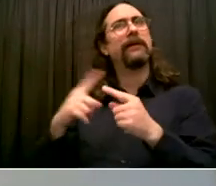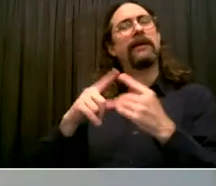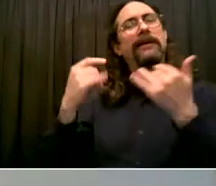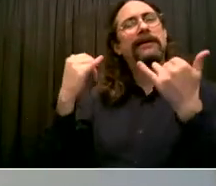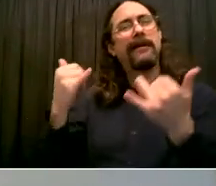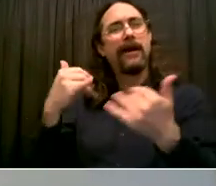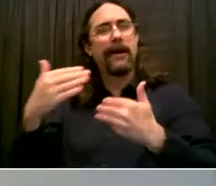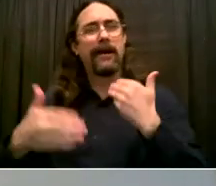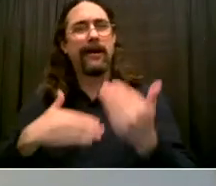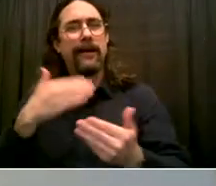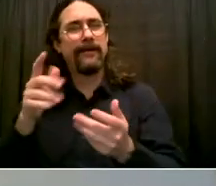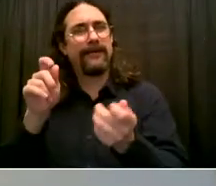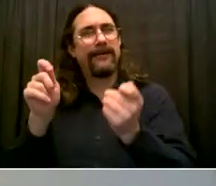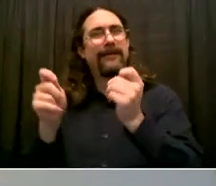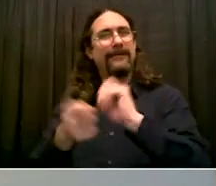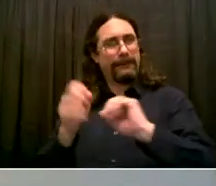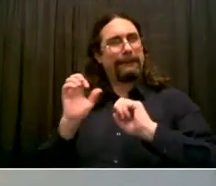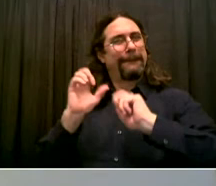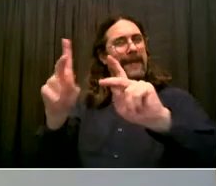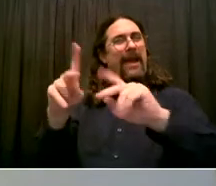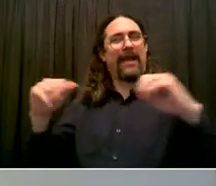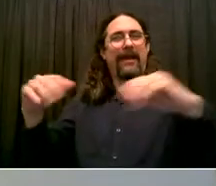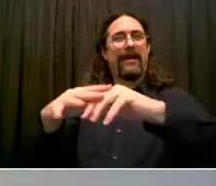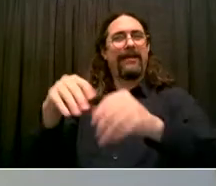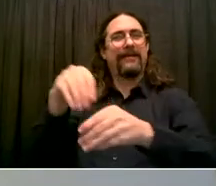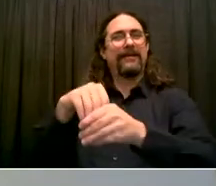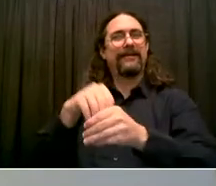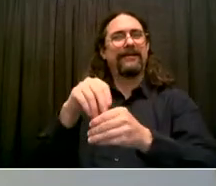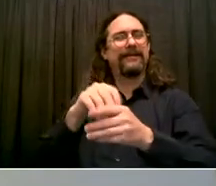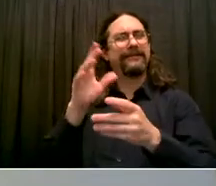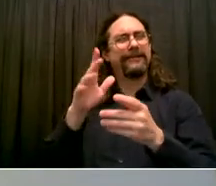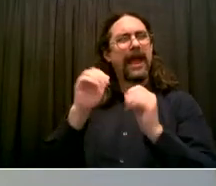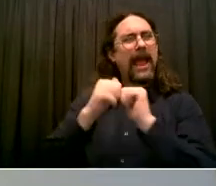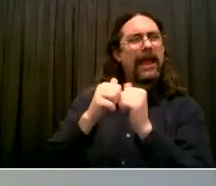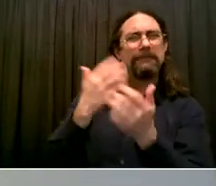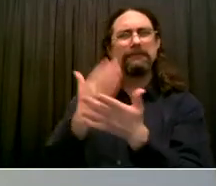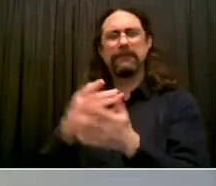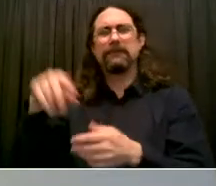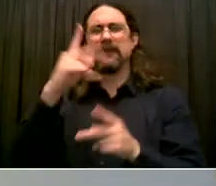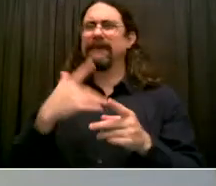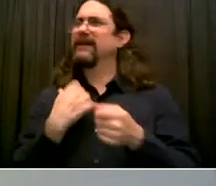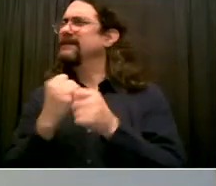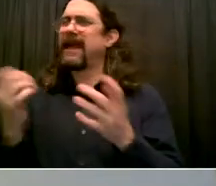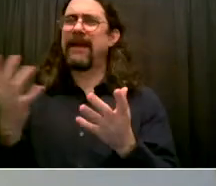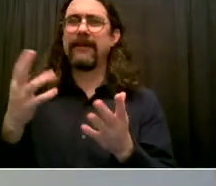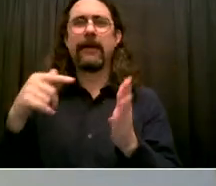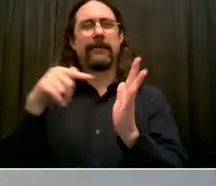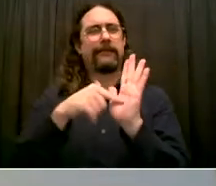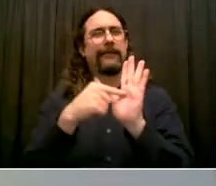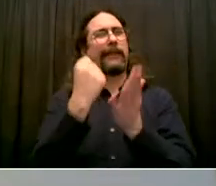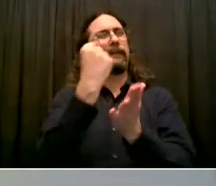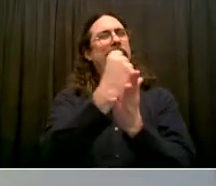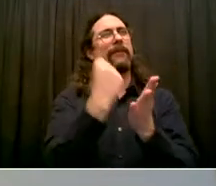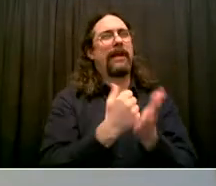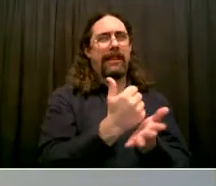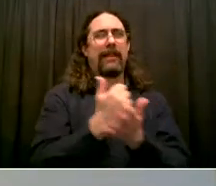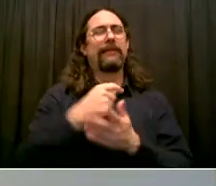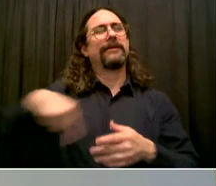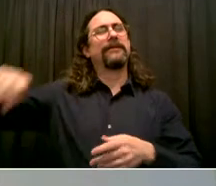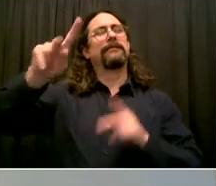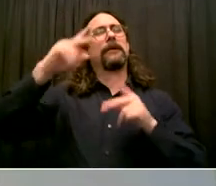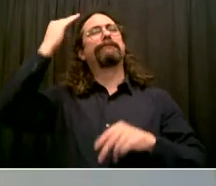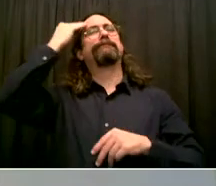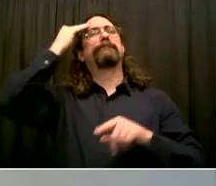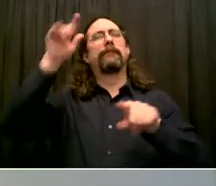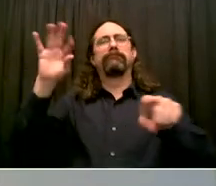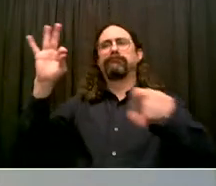vaccinated, that they show evidence that they are not infected, such as through the use of a rapid test. I don't think these are going to be required everywhere, but